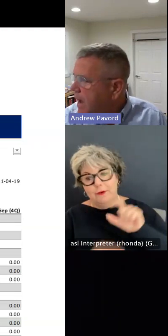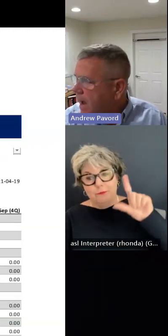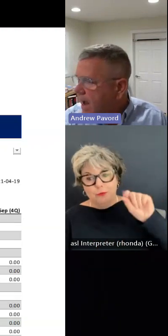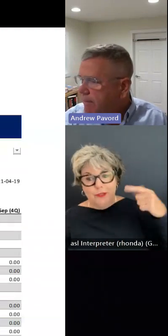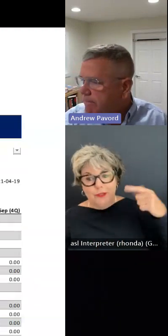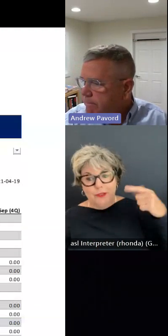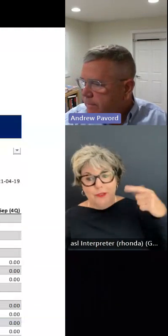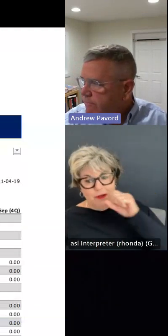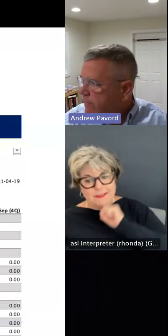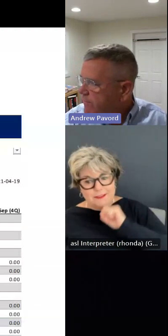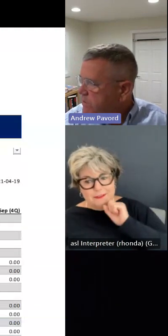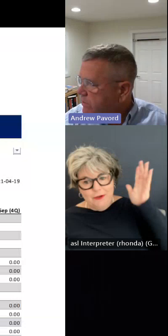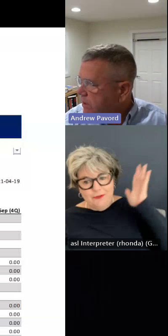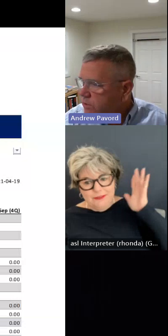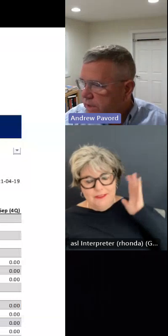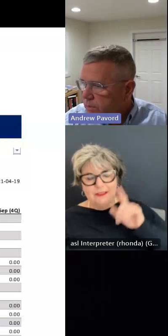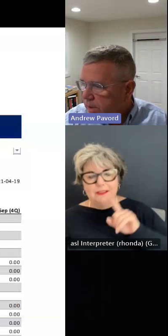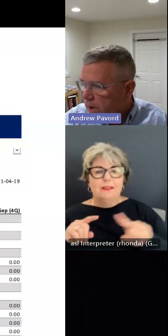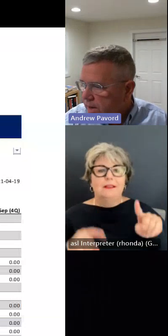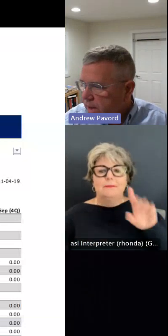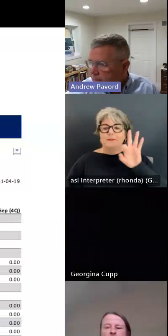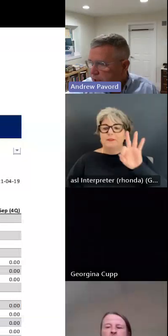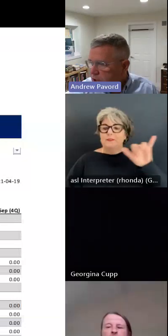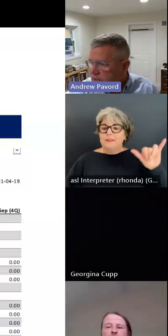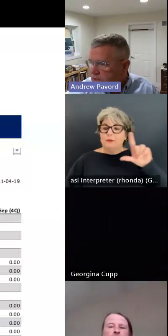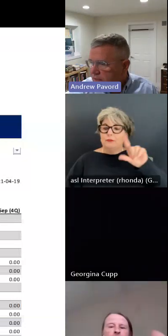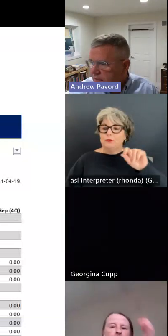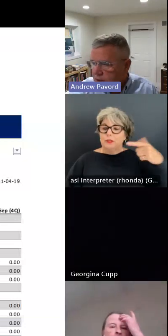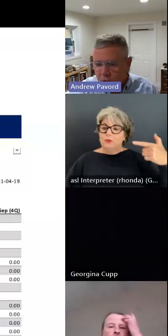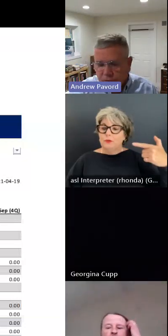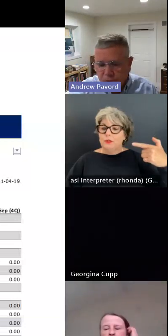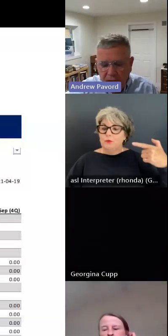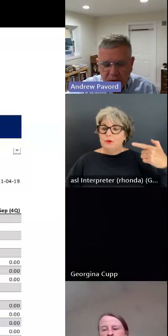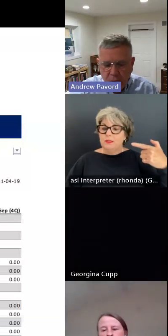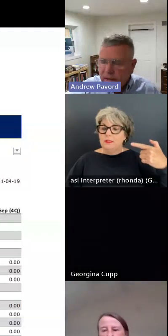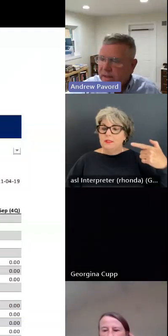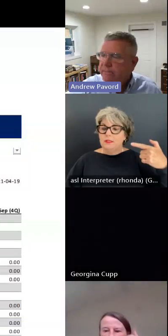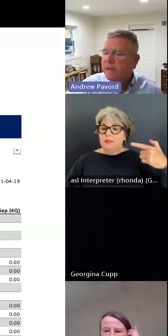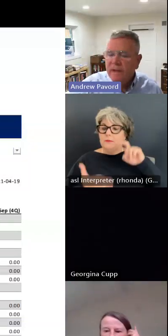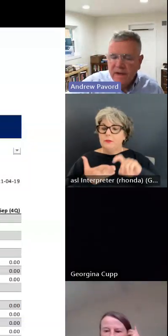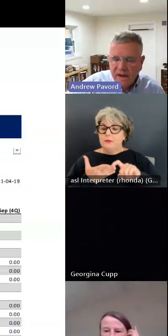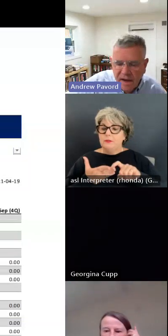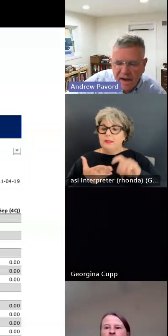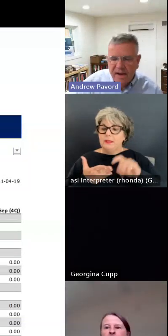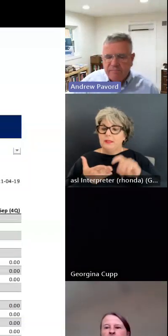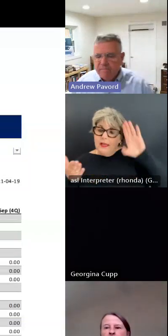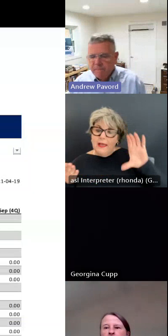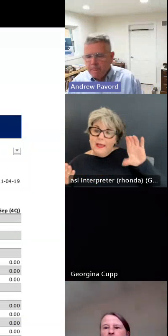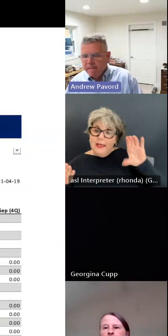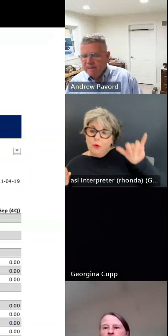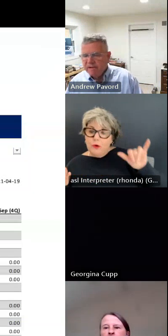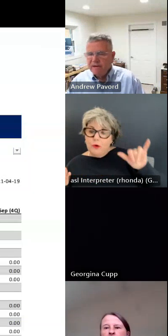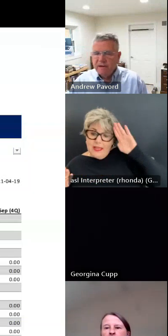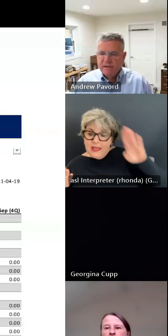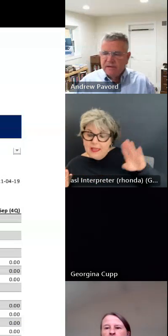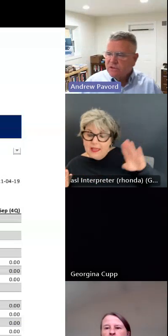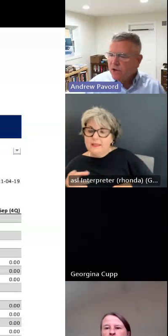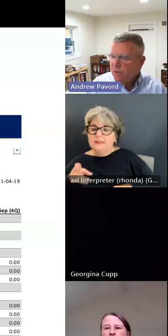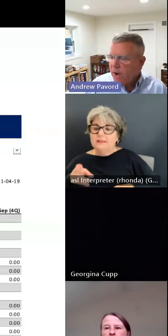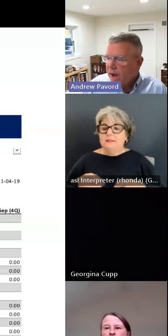2021 for fiscal year 2021. But you can see that you go through, hey, Courtney. Hey,